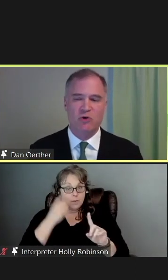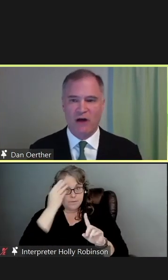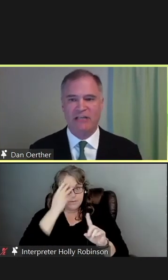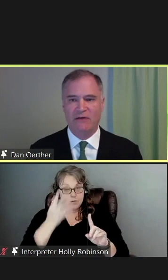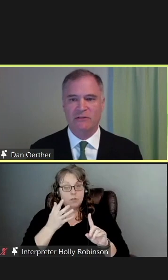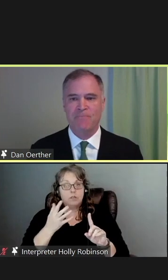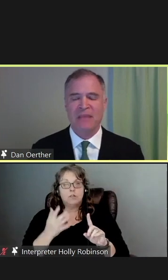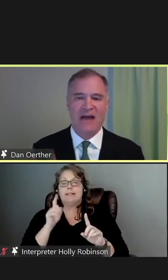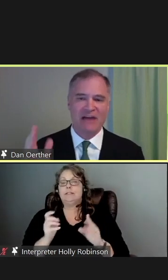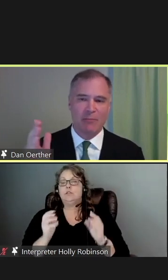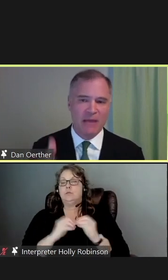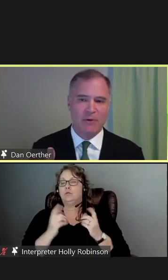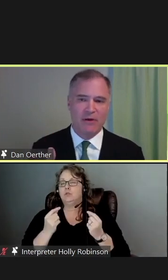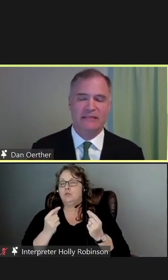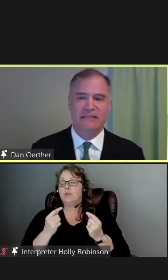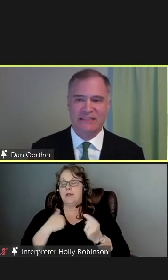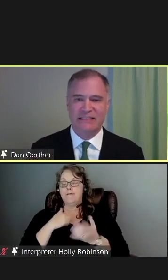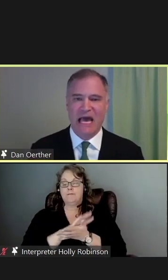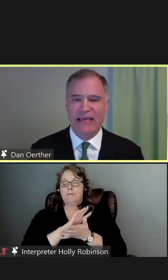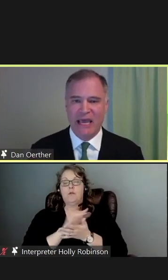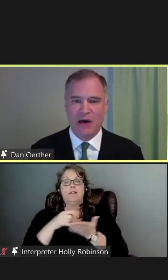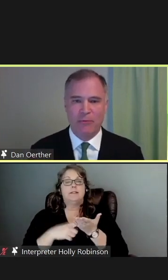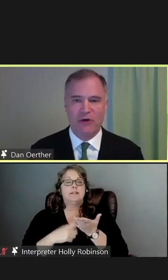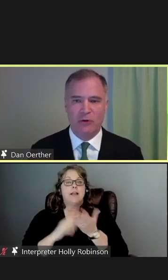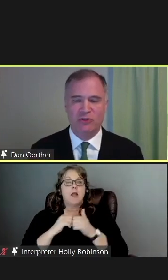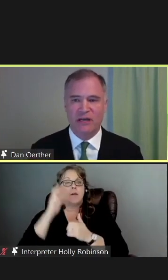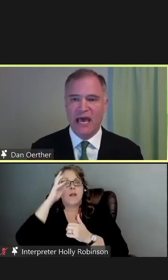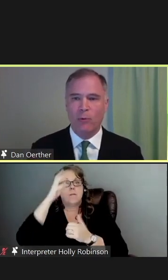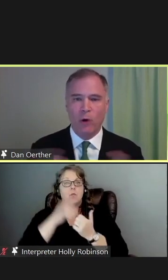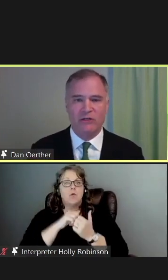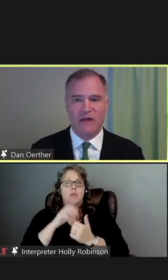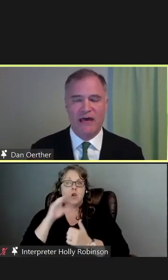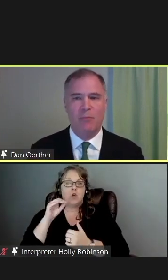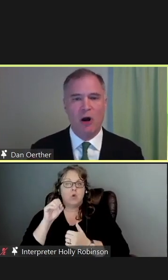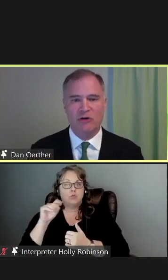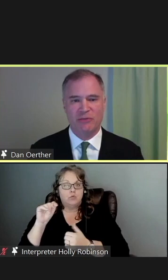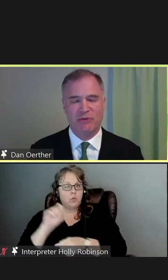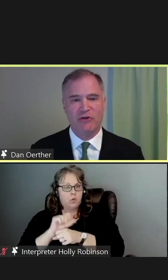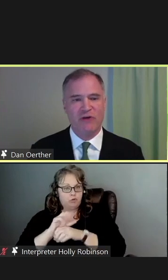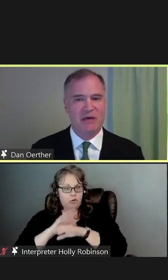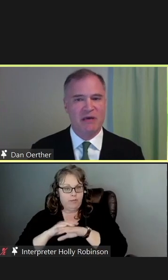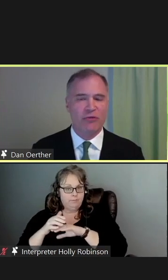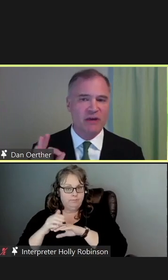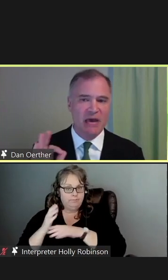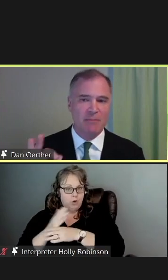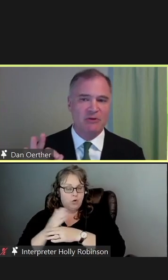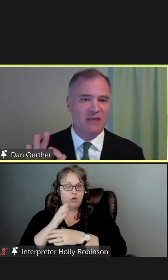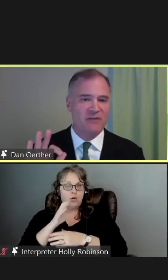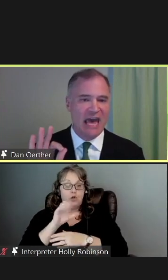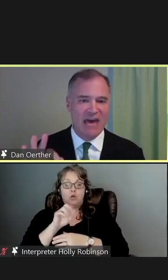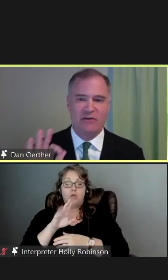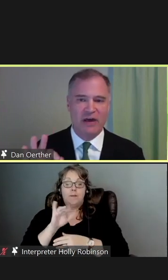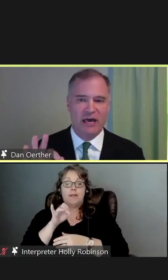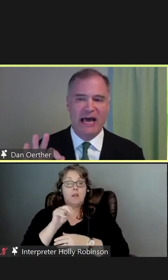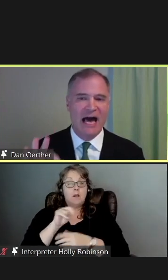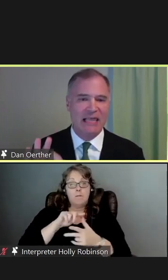move ourselves. I've got a paper that discusses how I came up with COAST and worked on that in partnership in the Caribbean. But the three papers that, if you